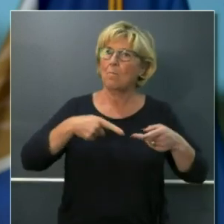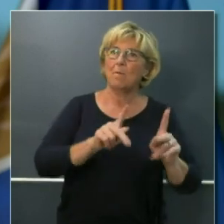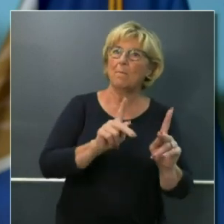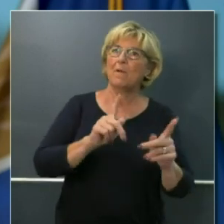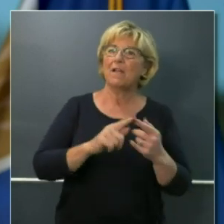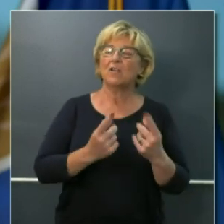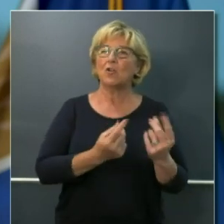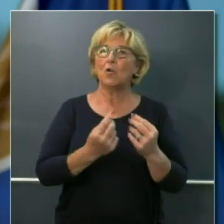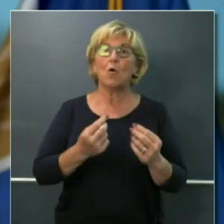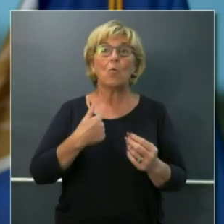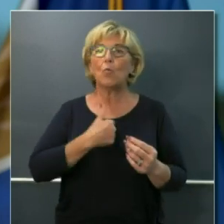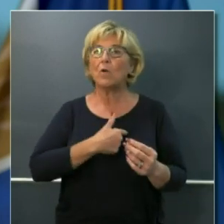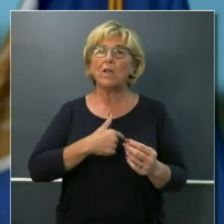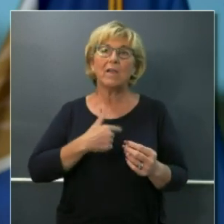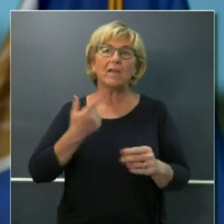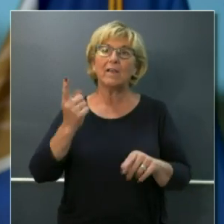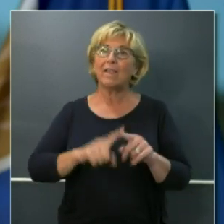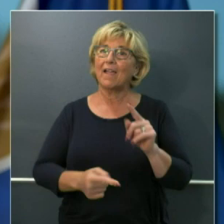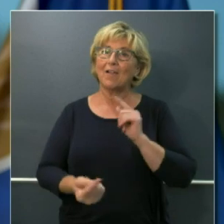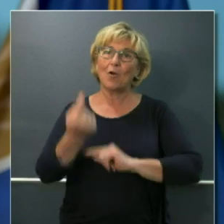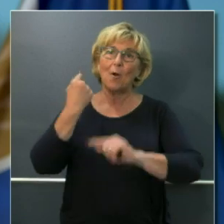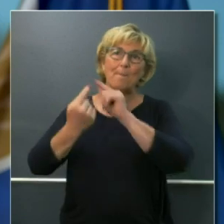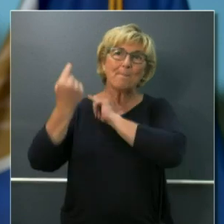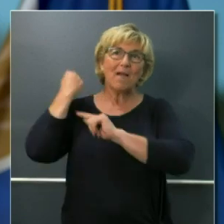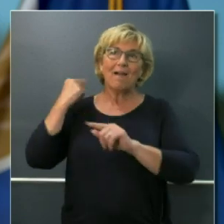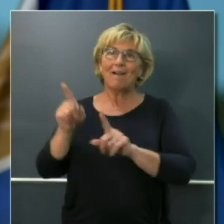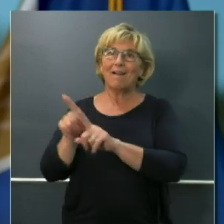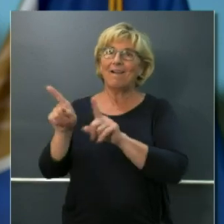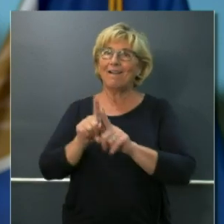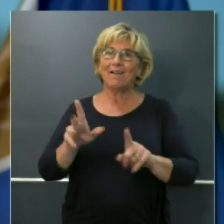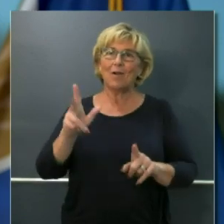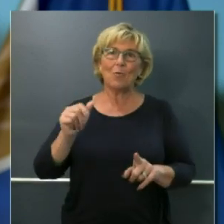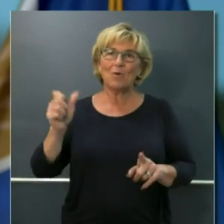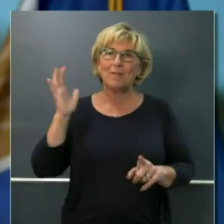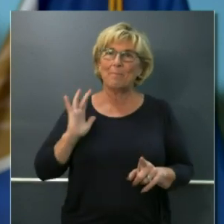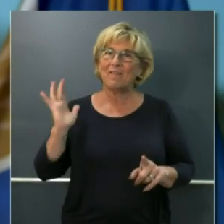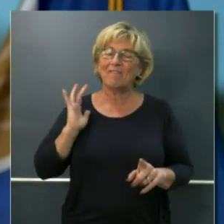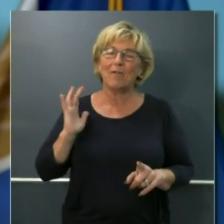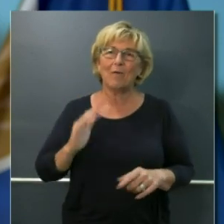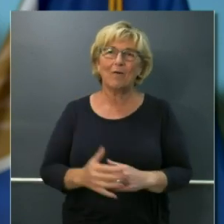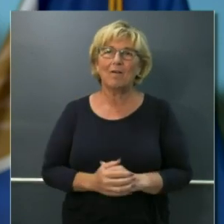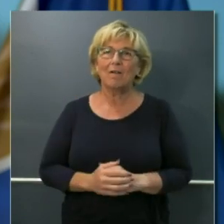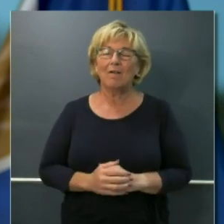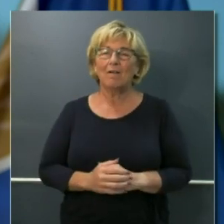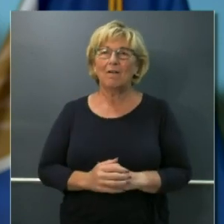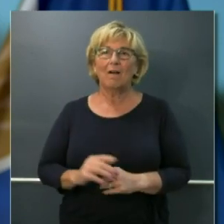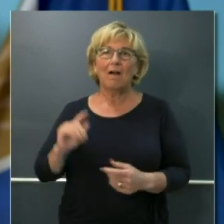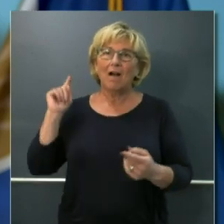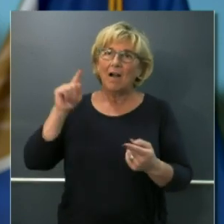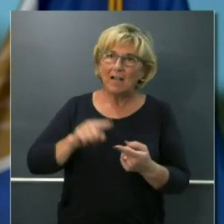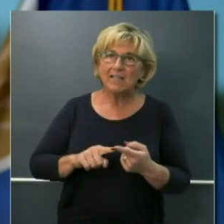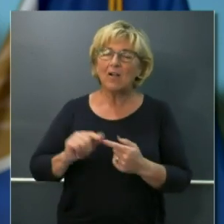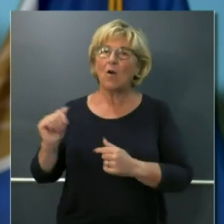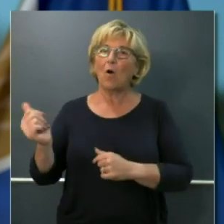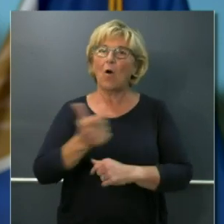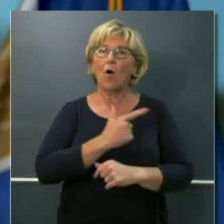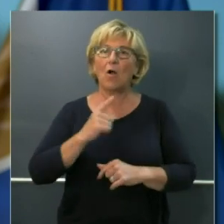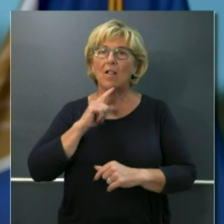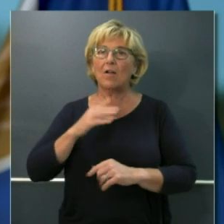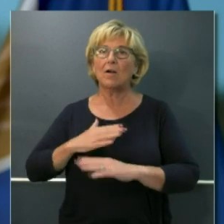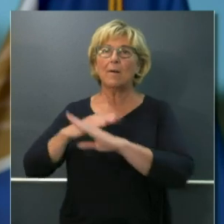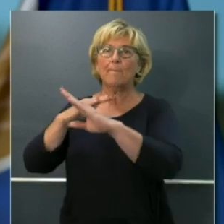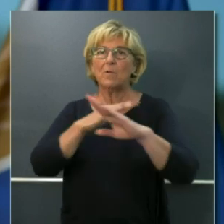stage. We are not going back to the way things were until we get the kind of immunity that all of